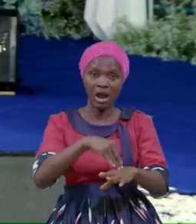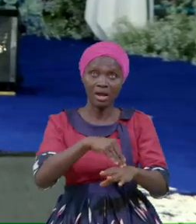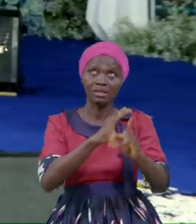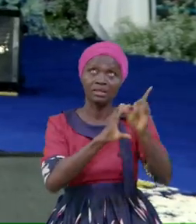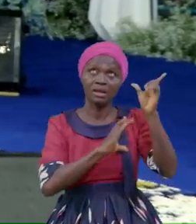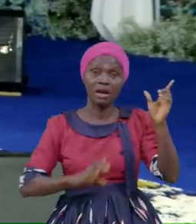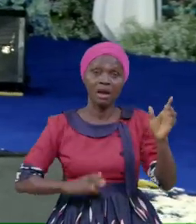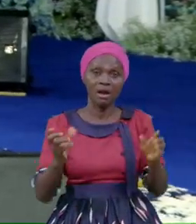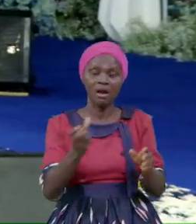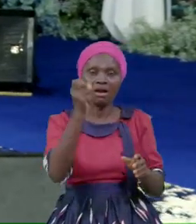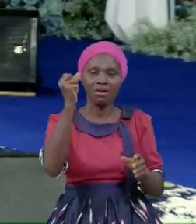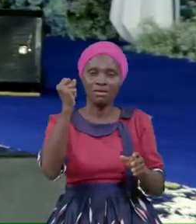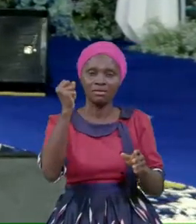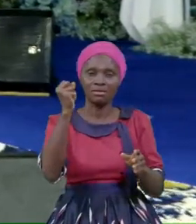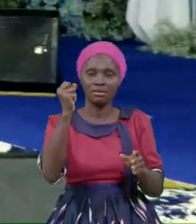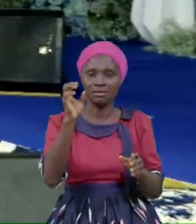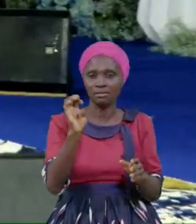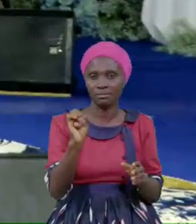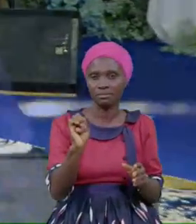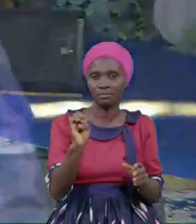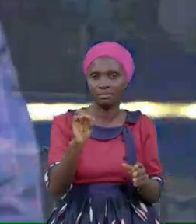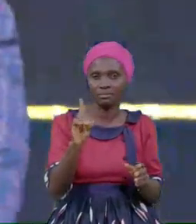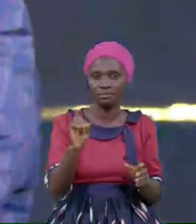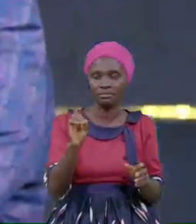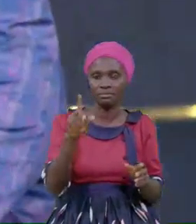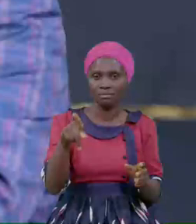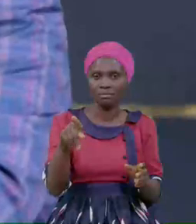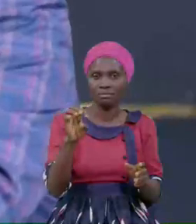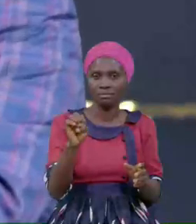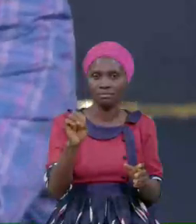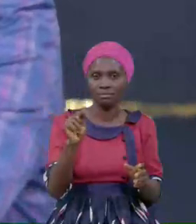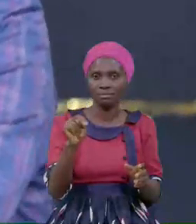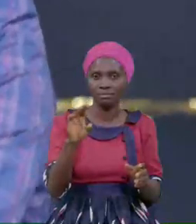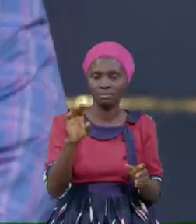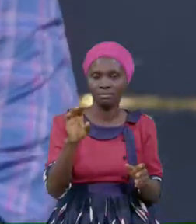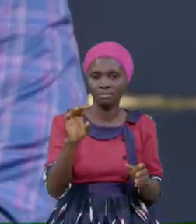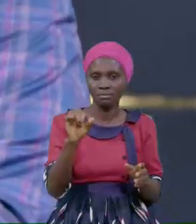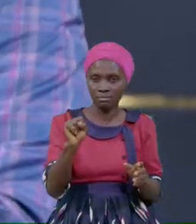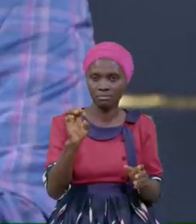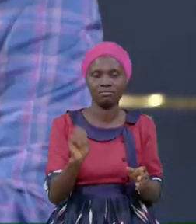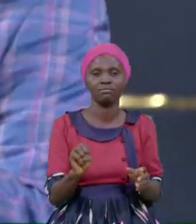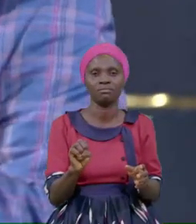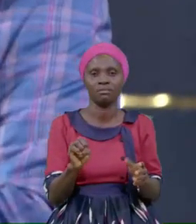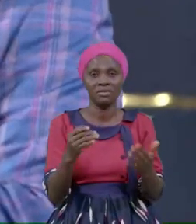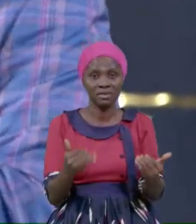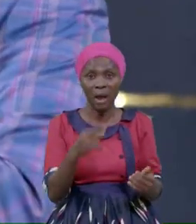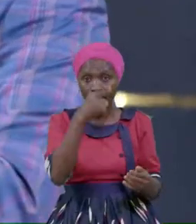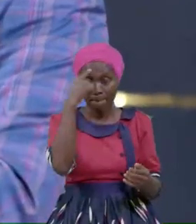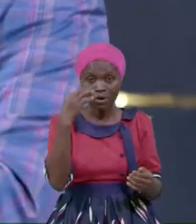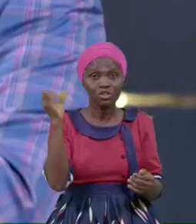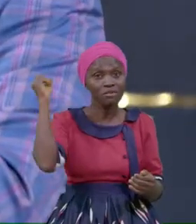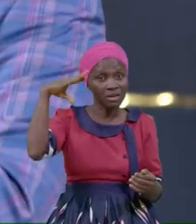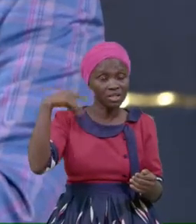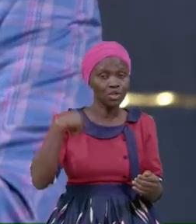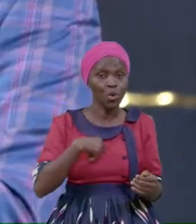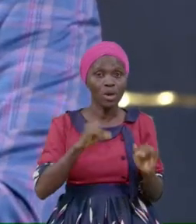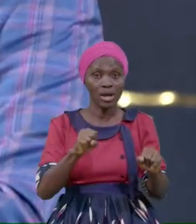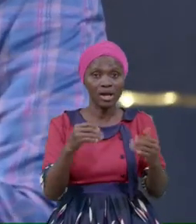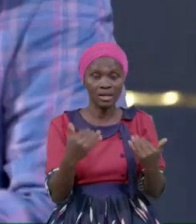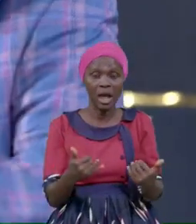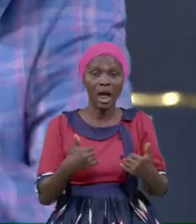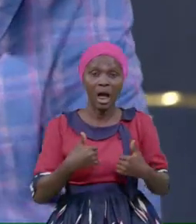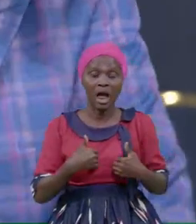Because of grace, now we can have God's righteousness at Christ's